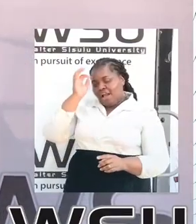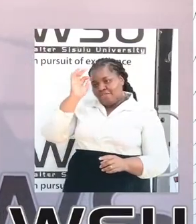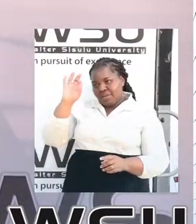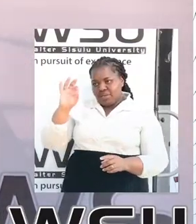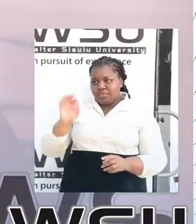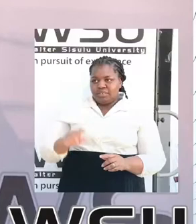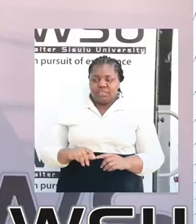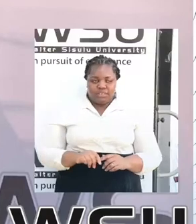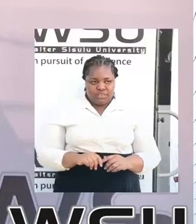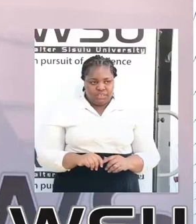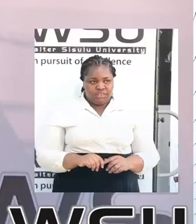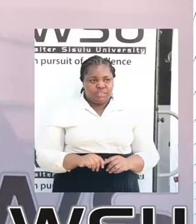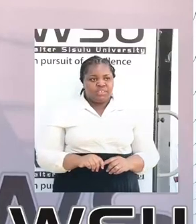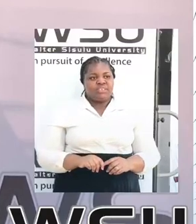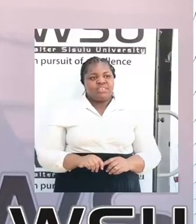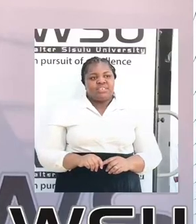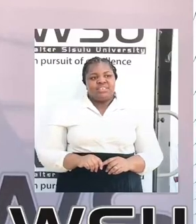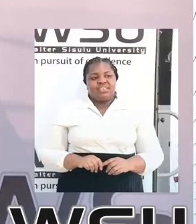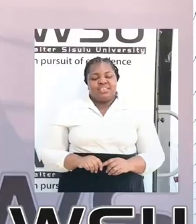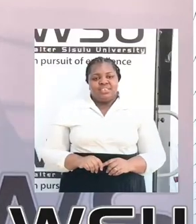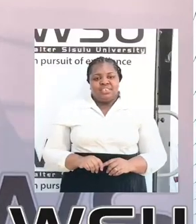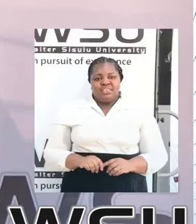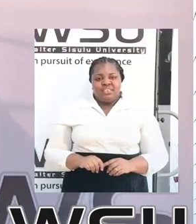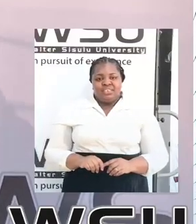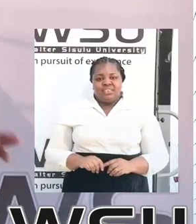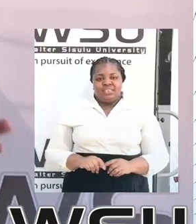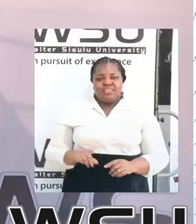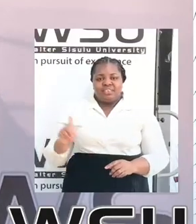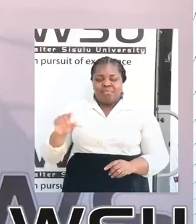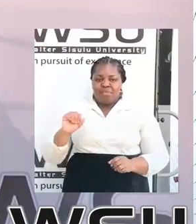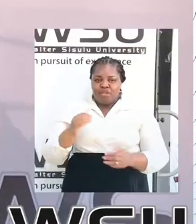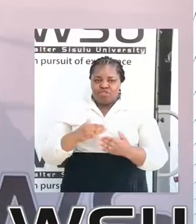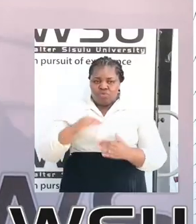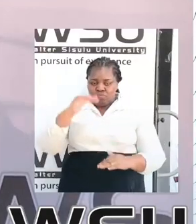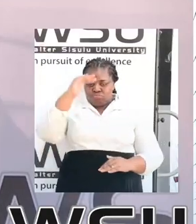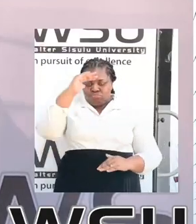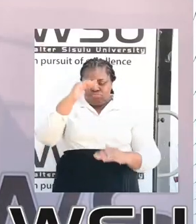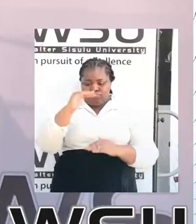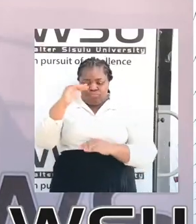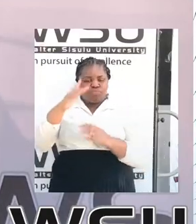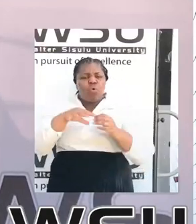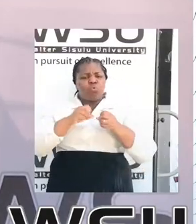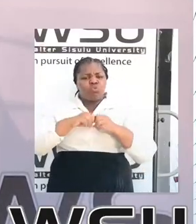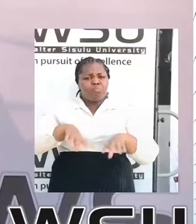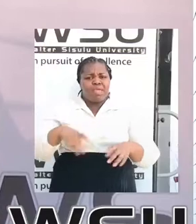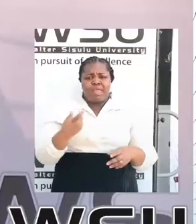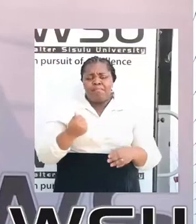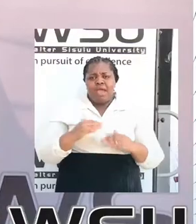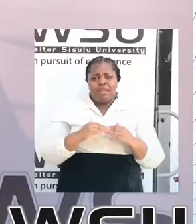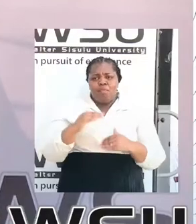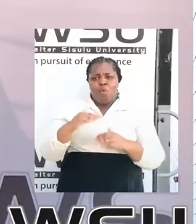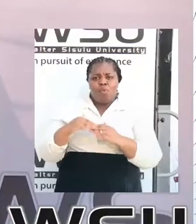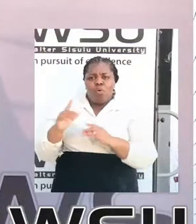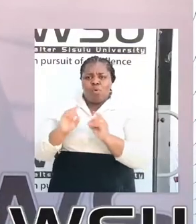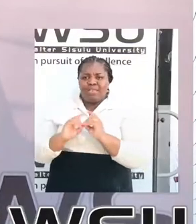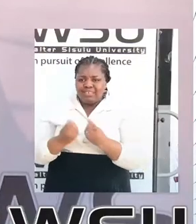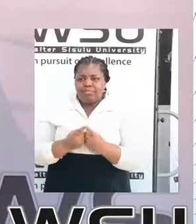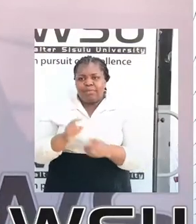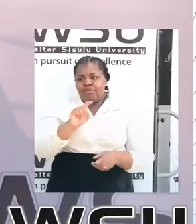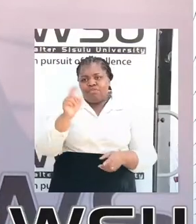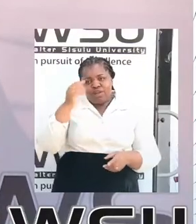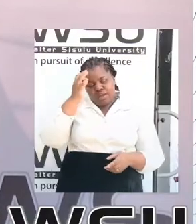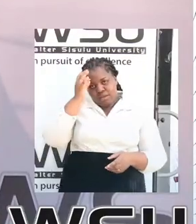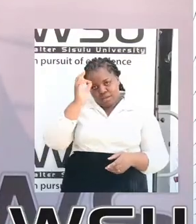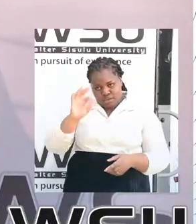instructions. Into yokuba makukhathwe ngoku makungachithwa mali kakhulu kumasebe